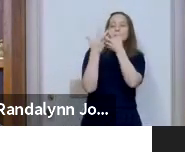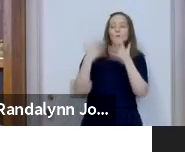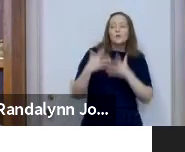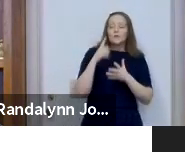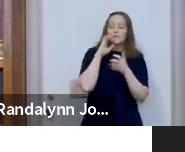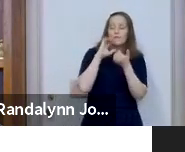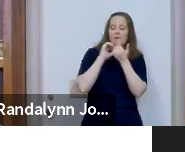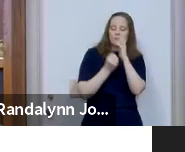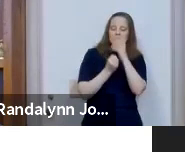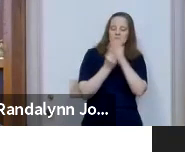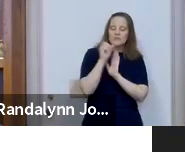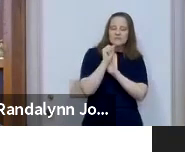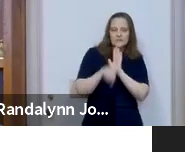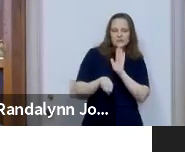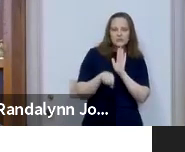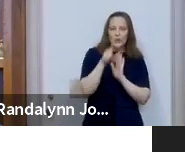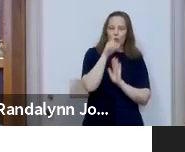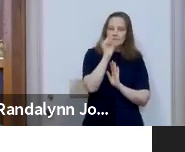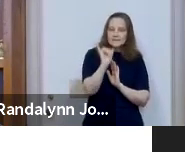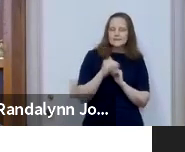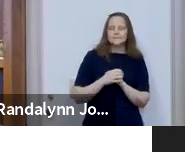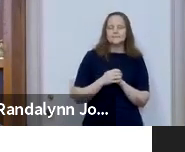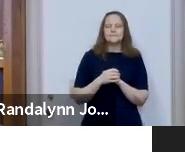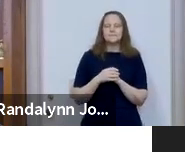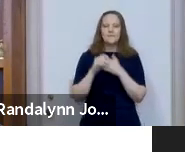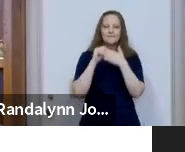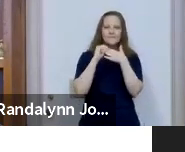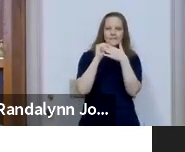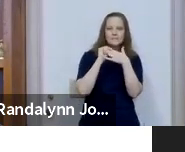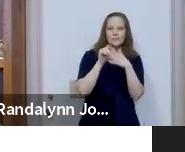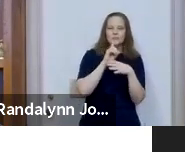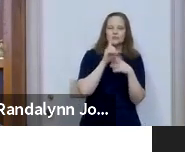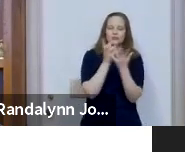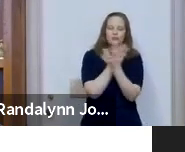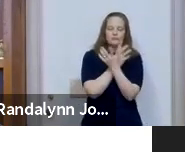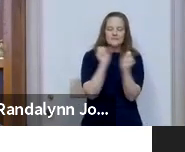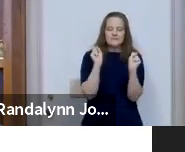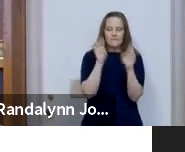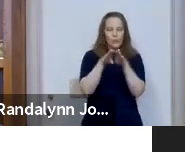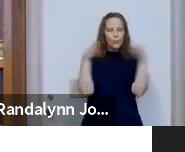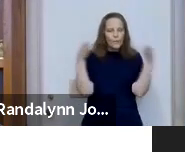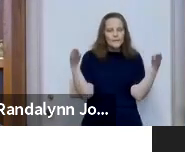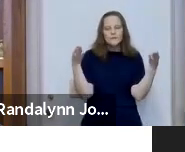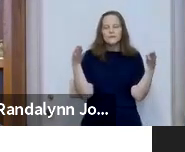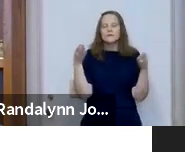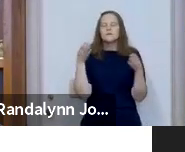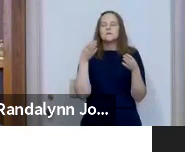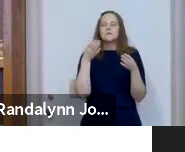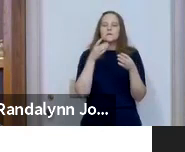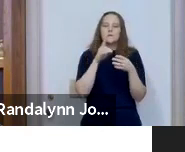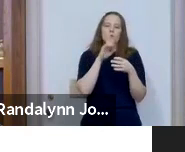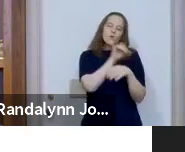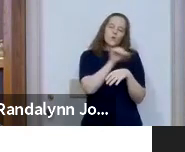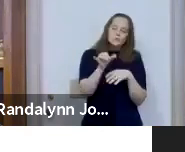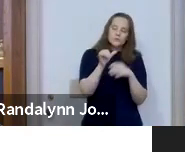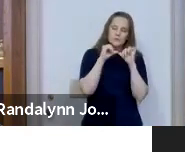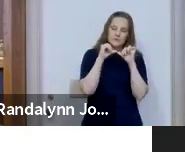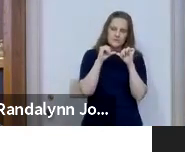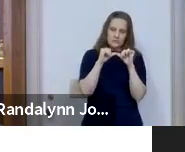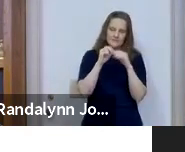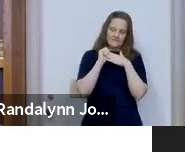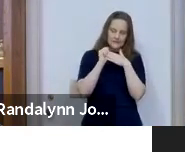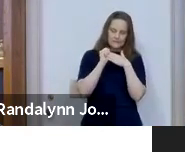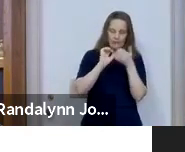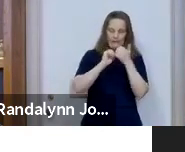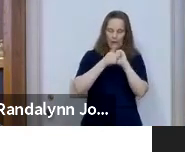We want to be flexible to ensure that we're reopening in the safest way possible. We'll also continue to be flexible on